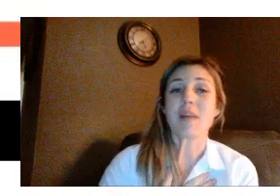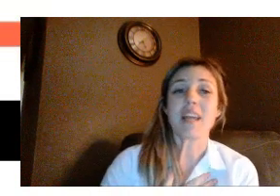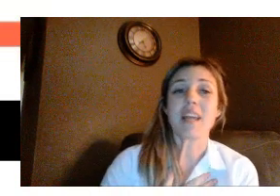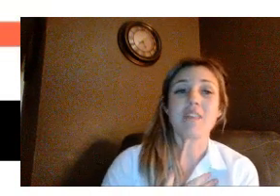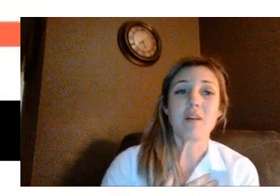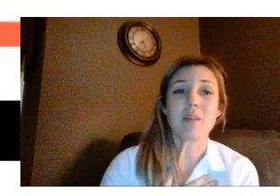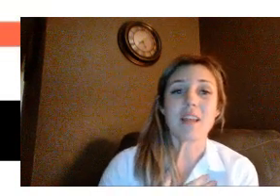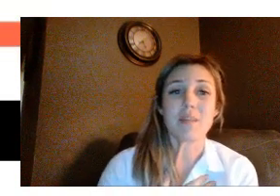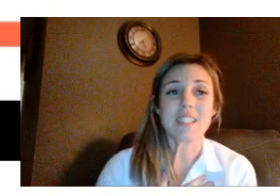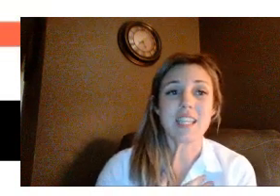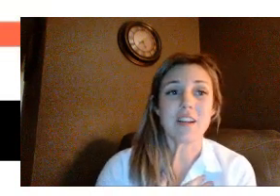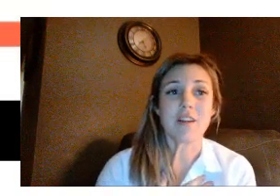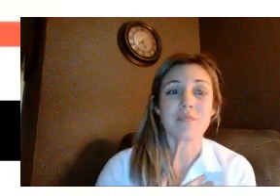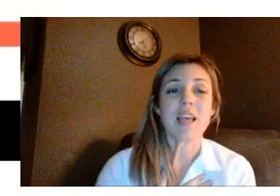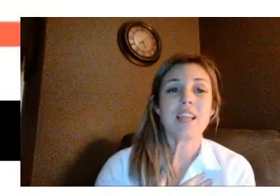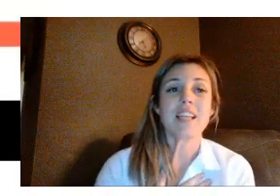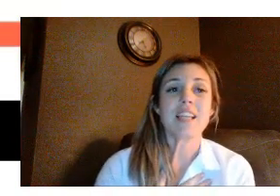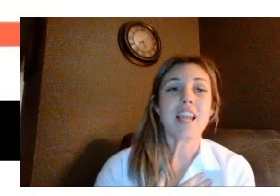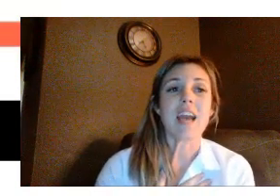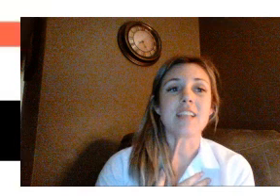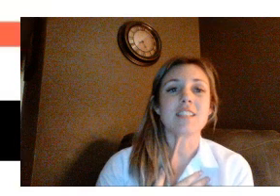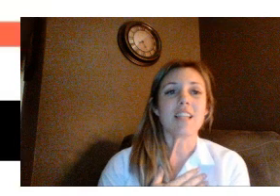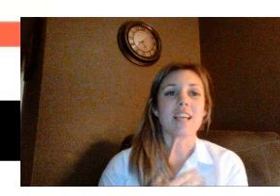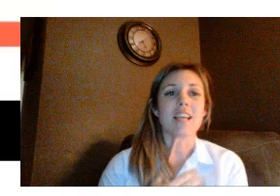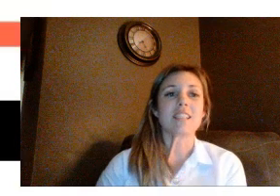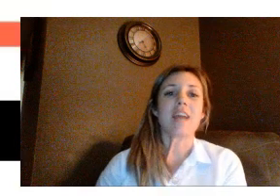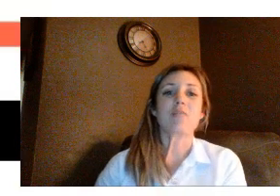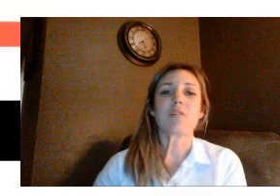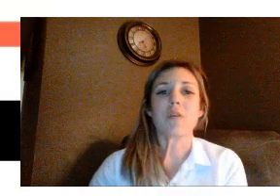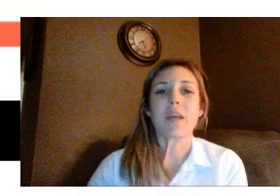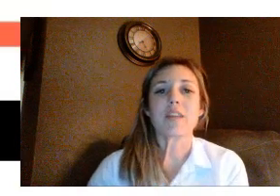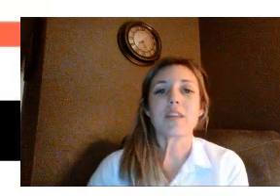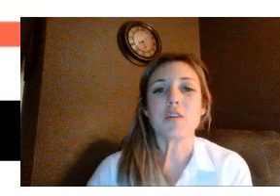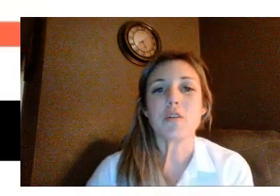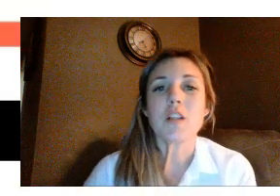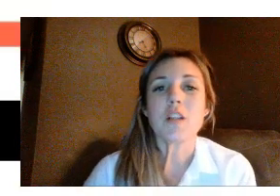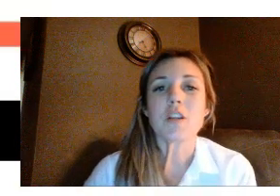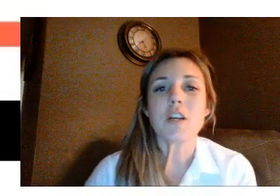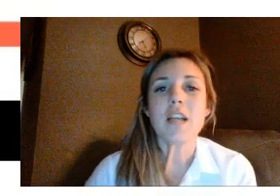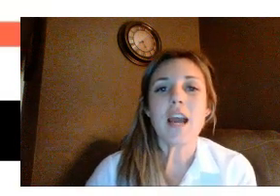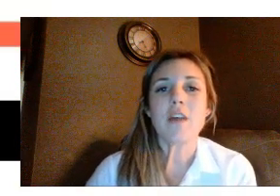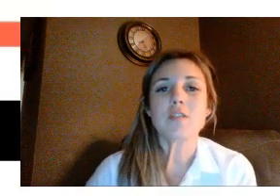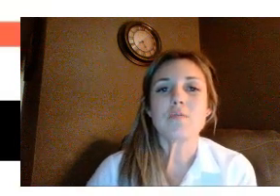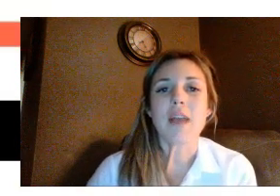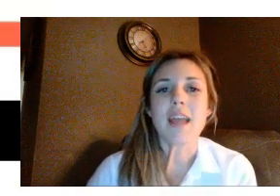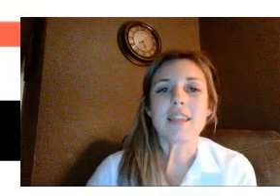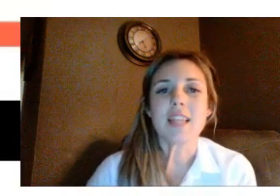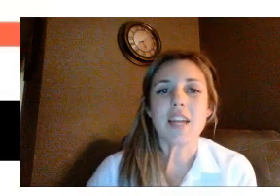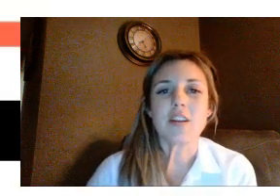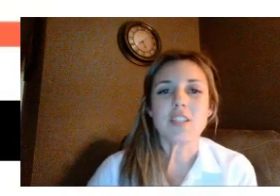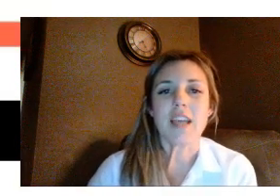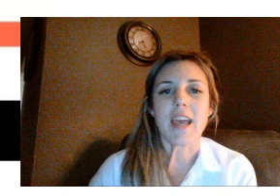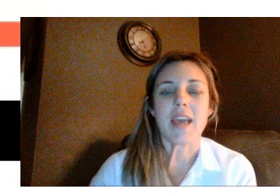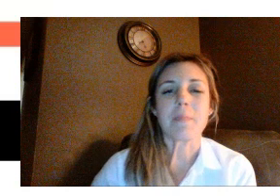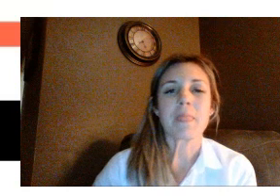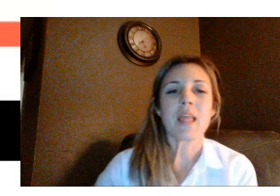best singer. Next, on the next slide, we're going to learn how to write the letter J.